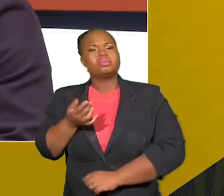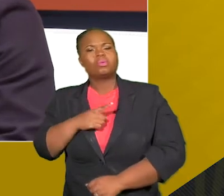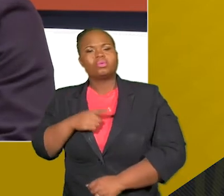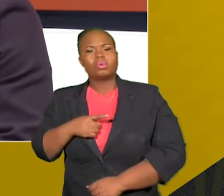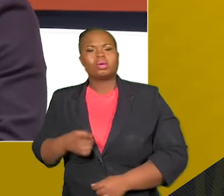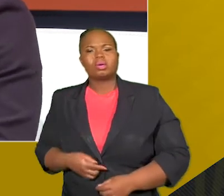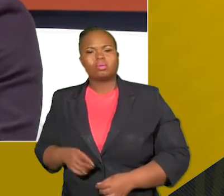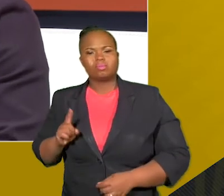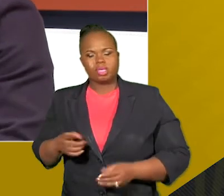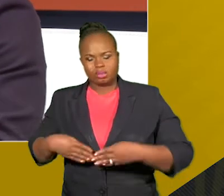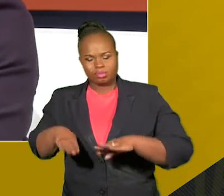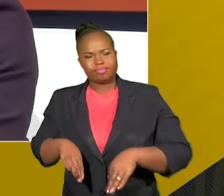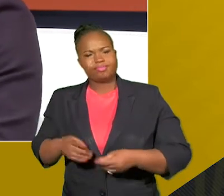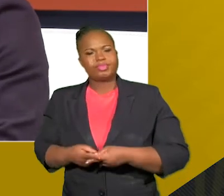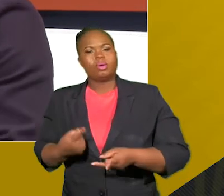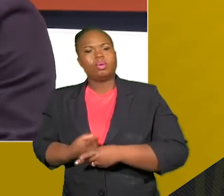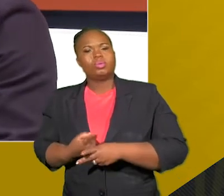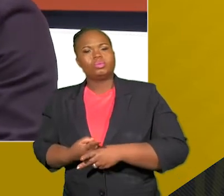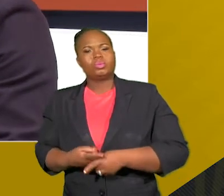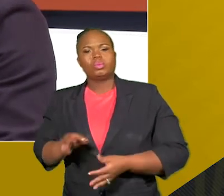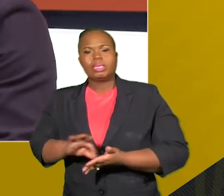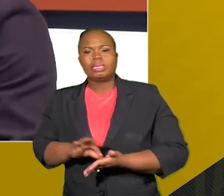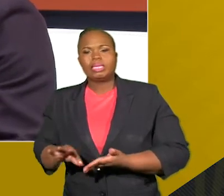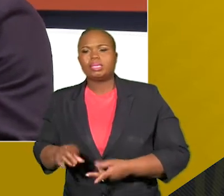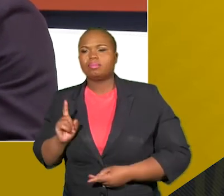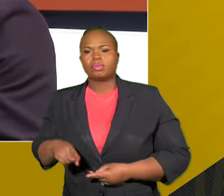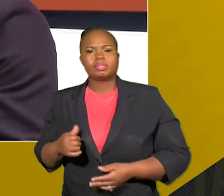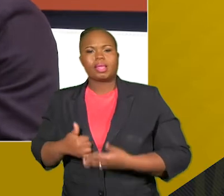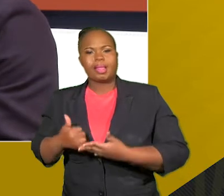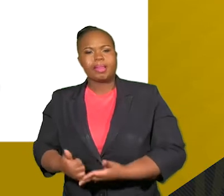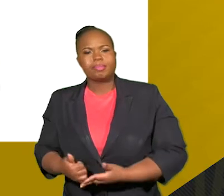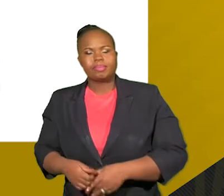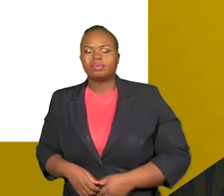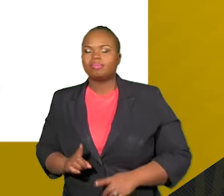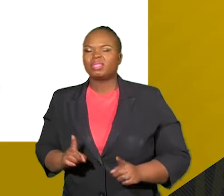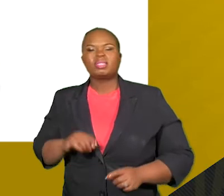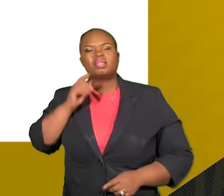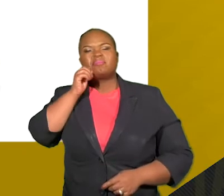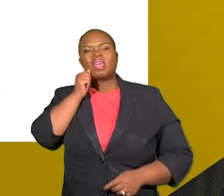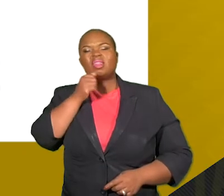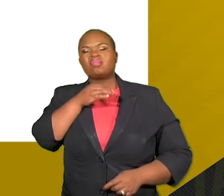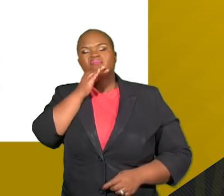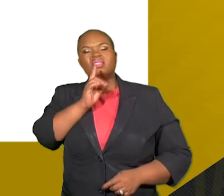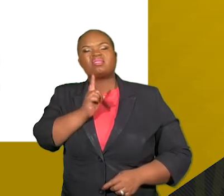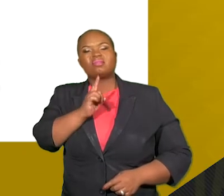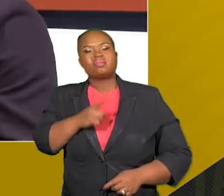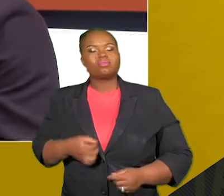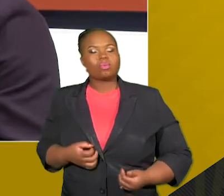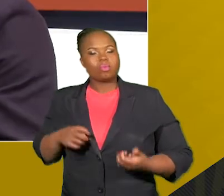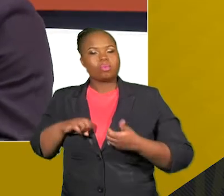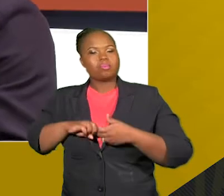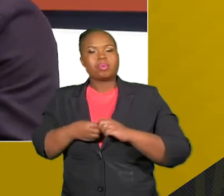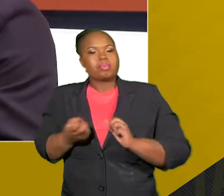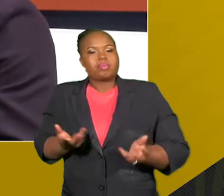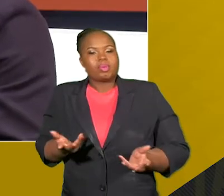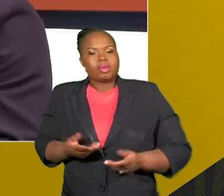amanapukeni omntwana, kumele utline, kumele usize endlini. So yini indoda today? What is it exactly that we're battling with? If we're talking